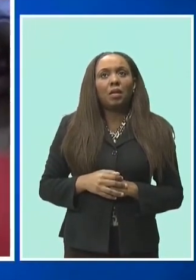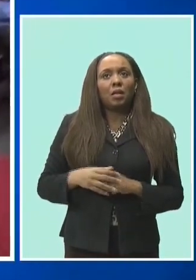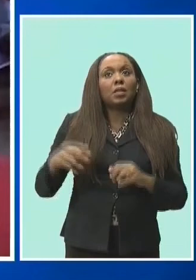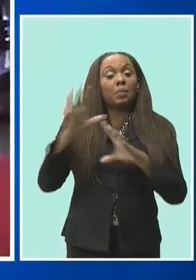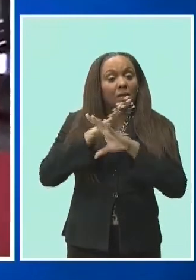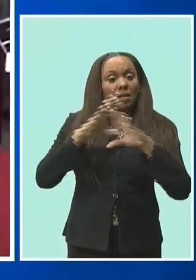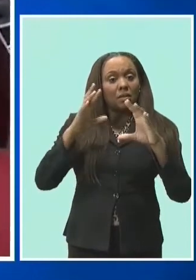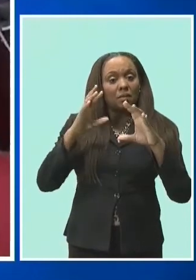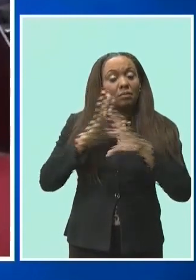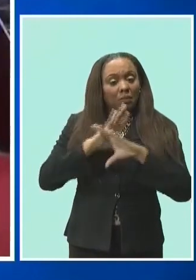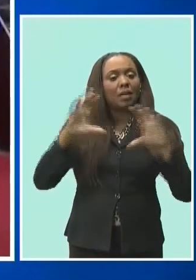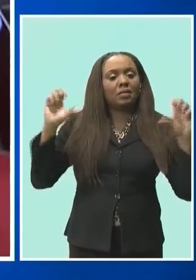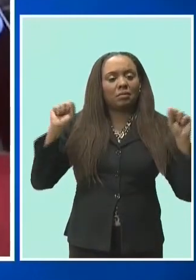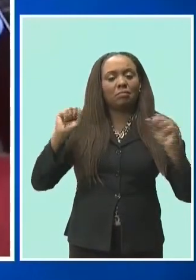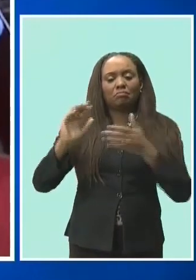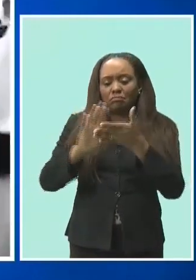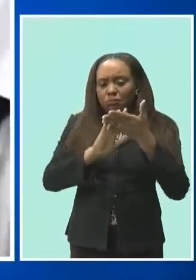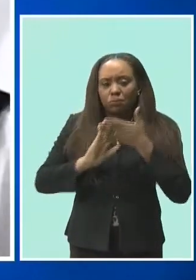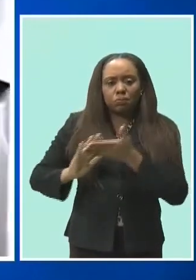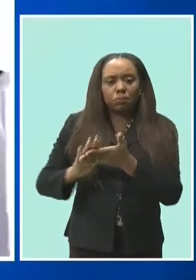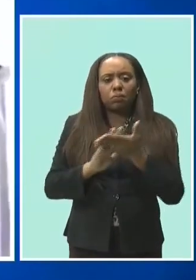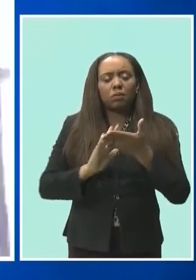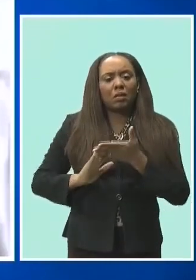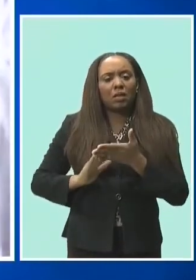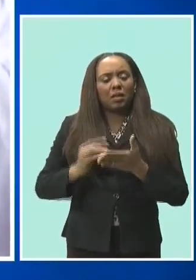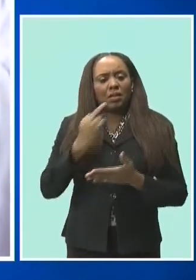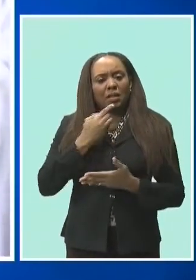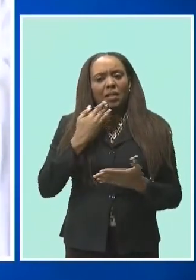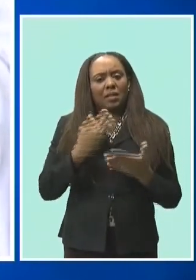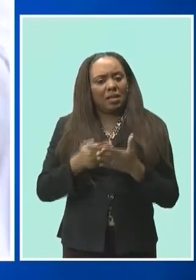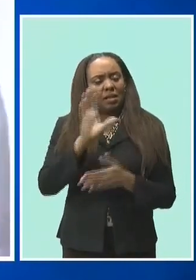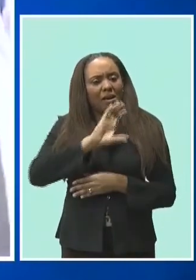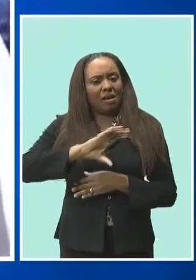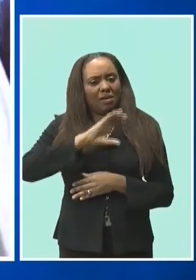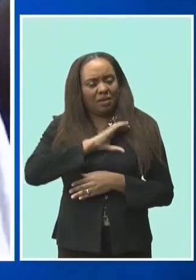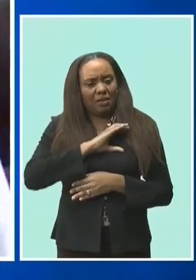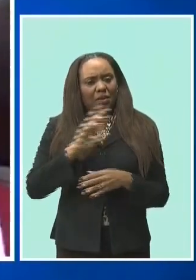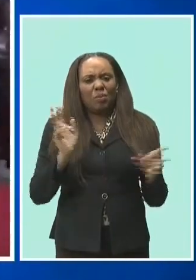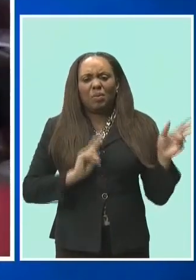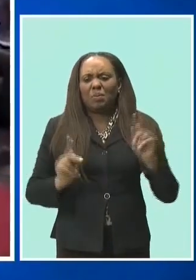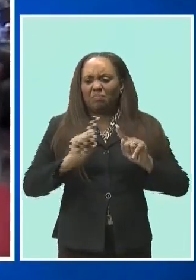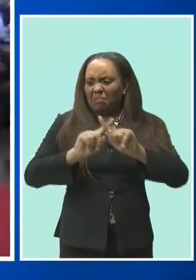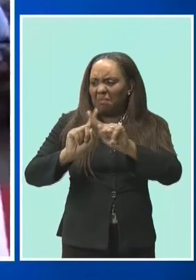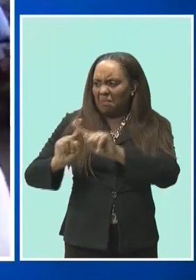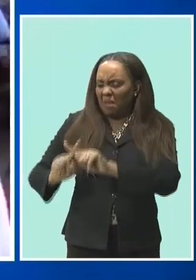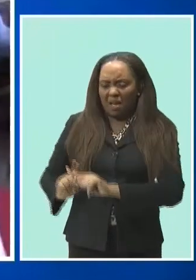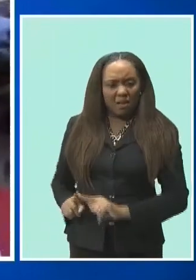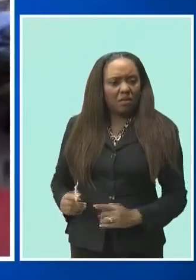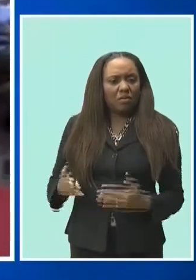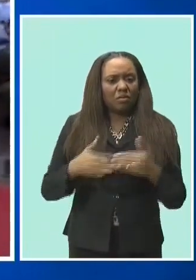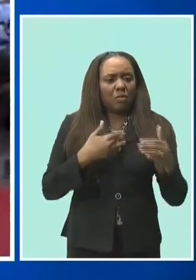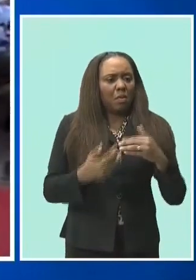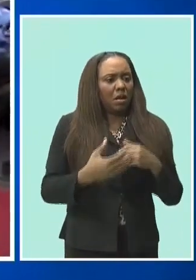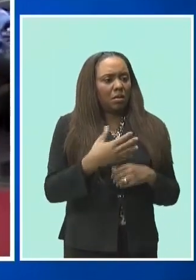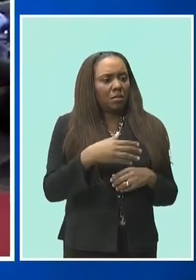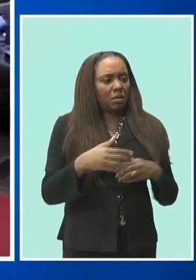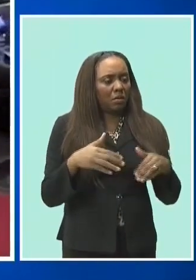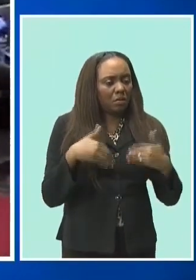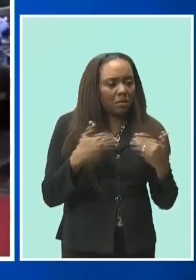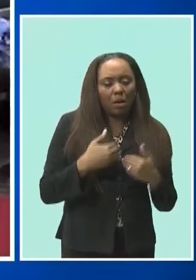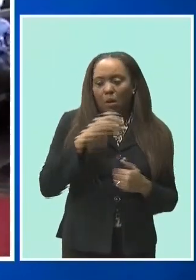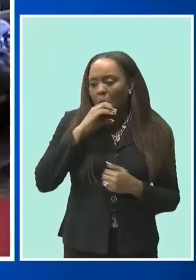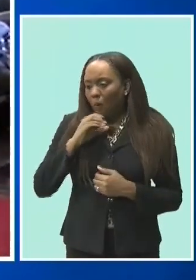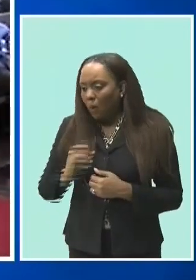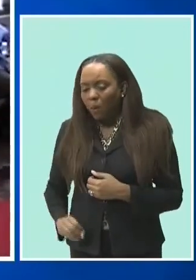church exemplifies its egalitarian character by showing that persons of different social strata, economic background,